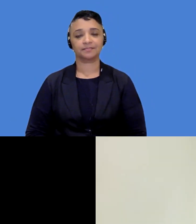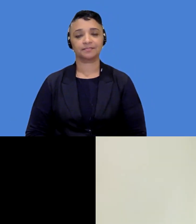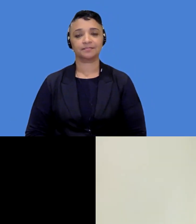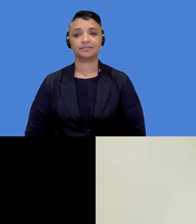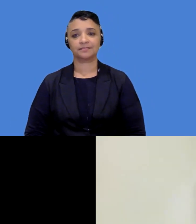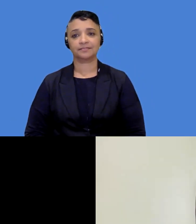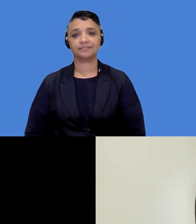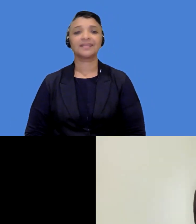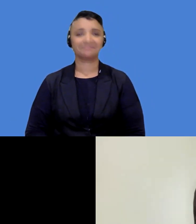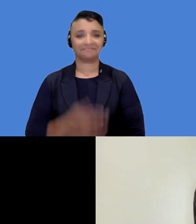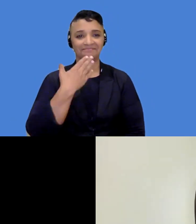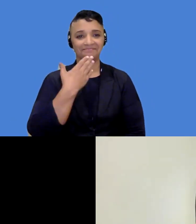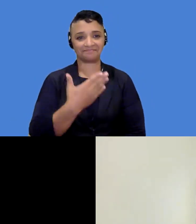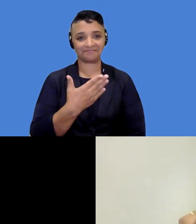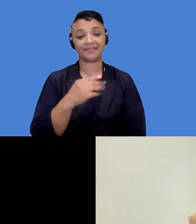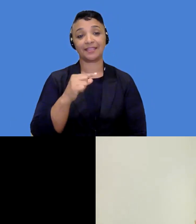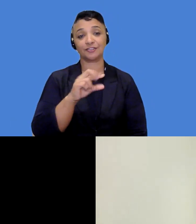Thanks, Greta, and thanks, Pratima.